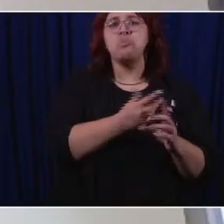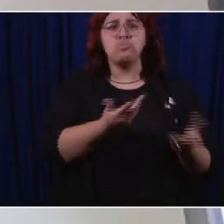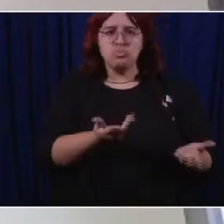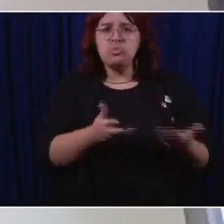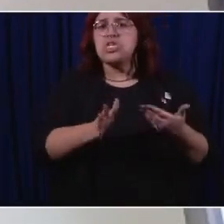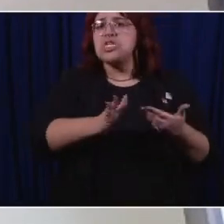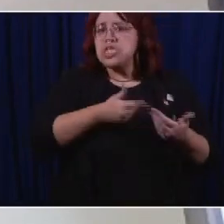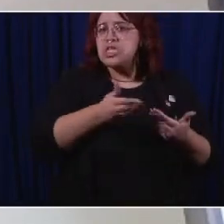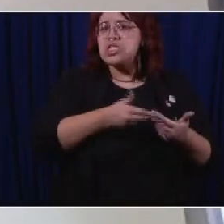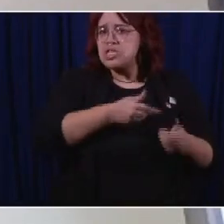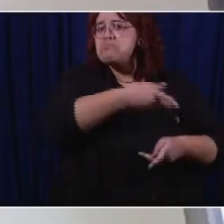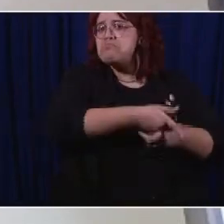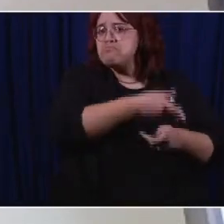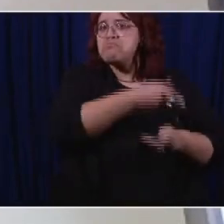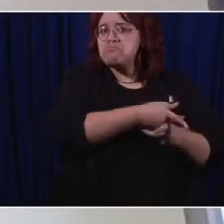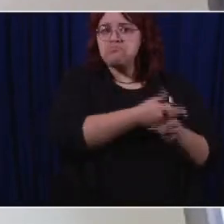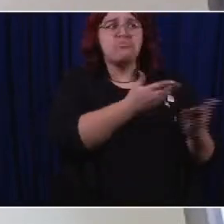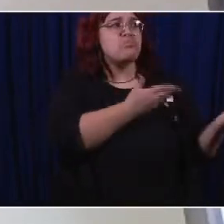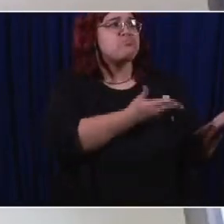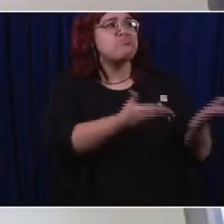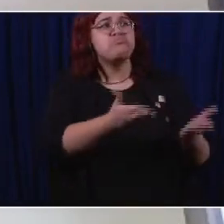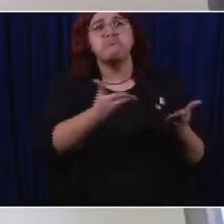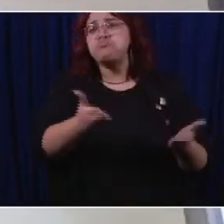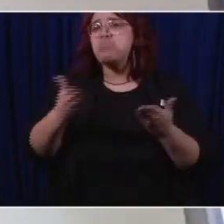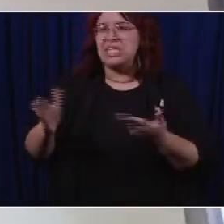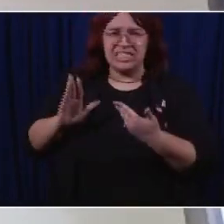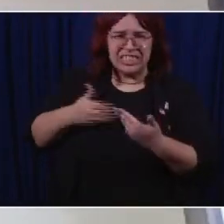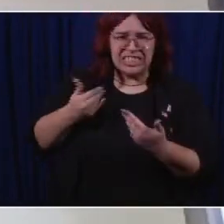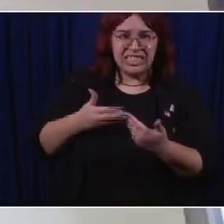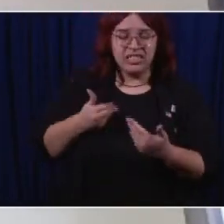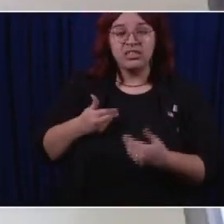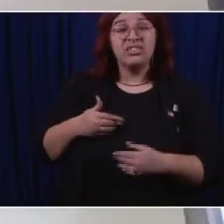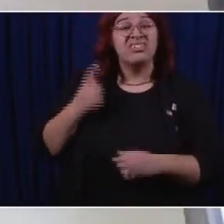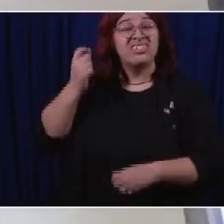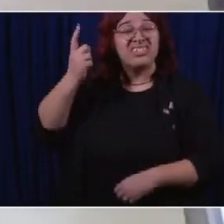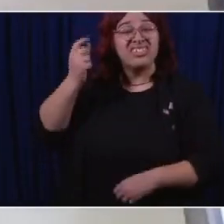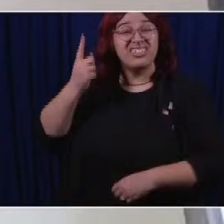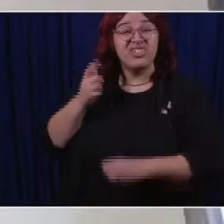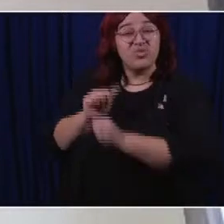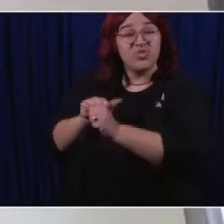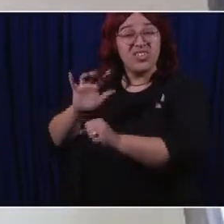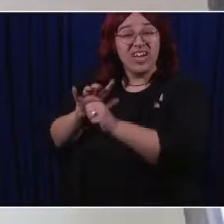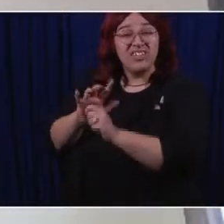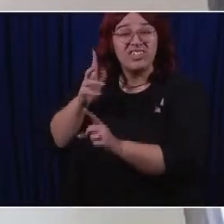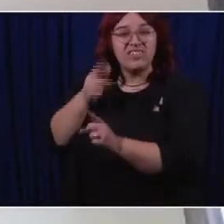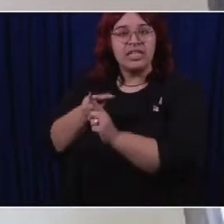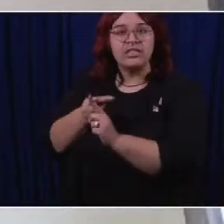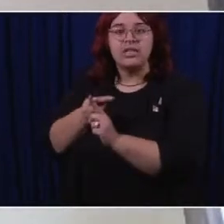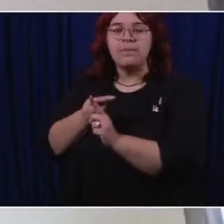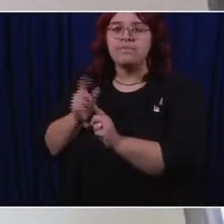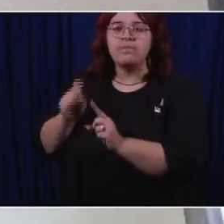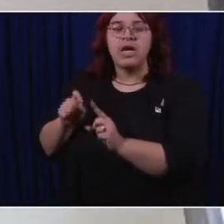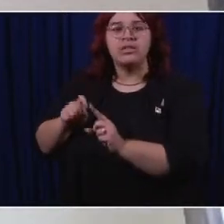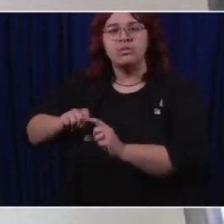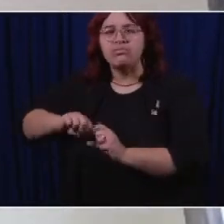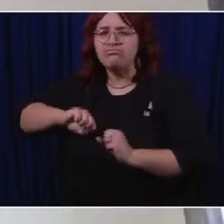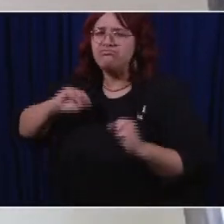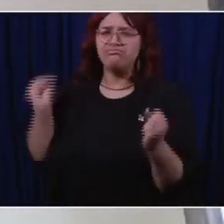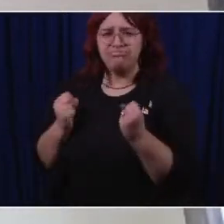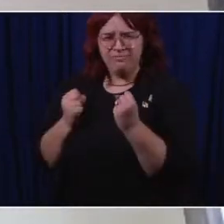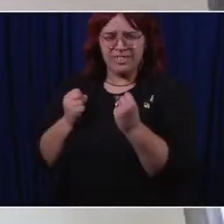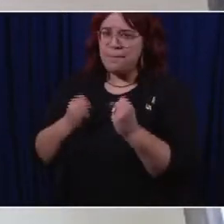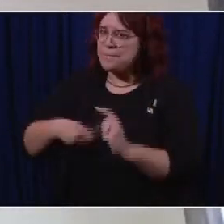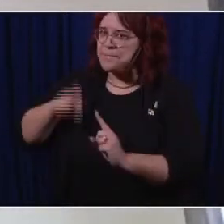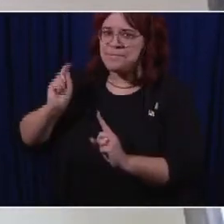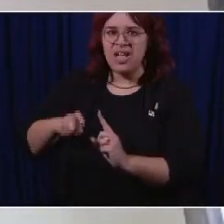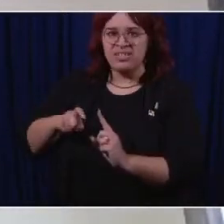in a way that allows us to get to people and not have waste has been a part of the allocation strategy with